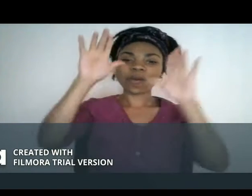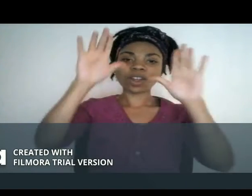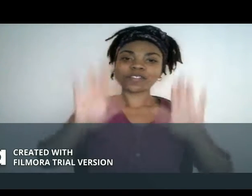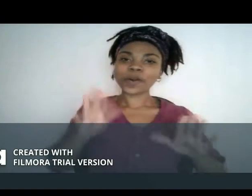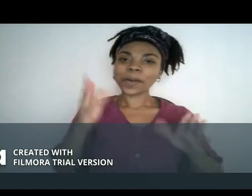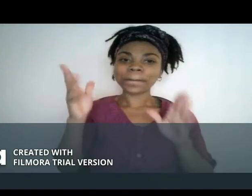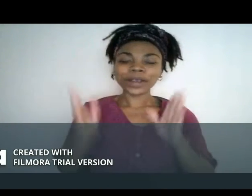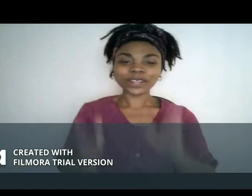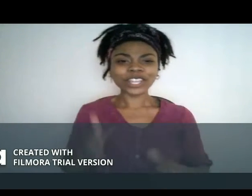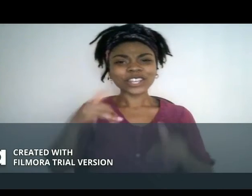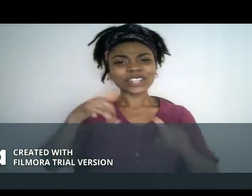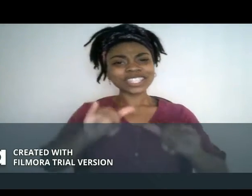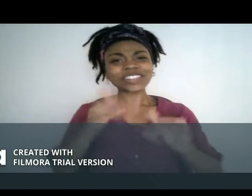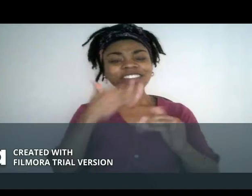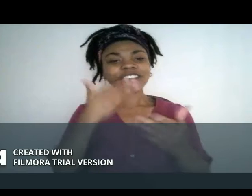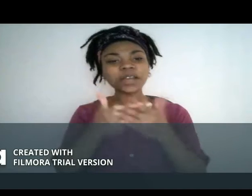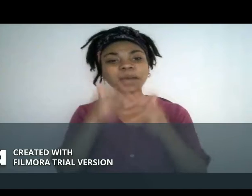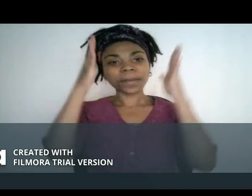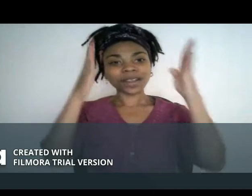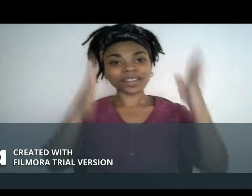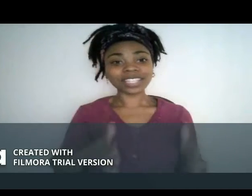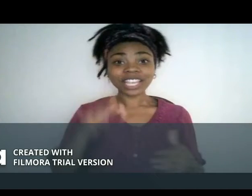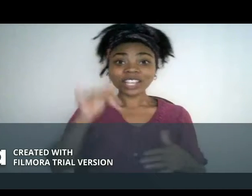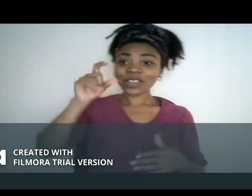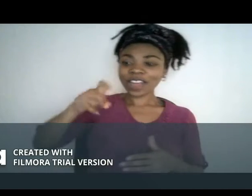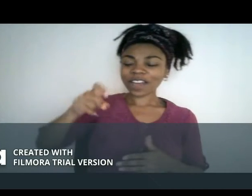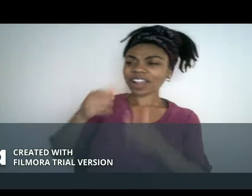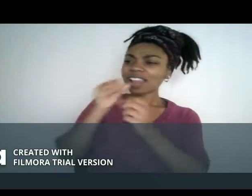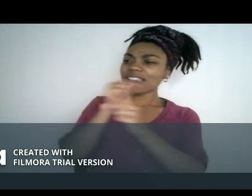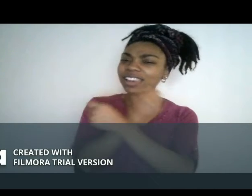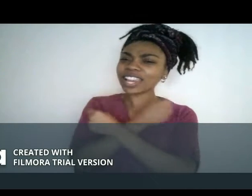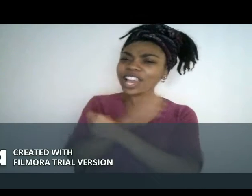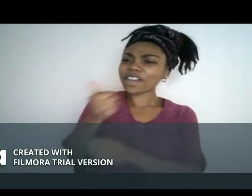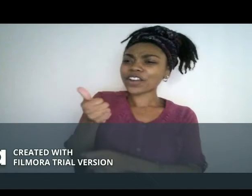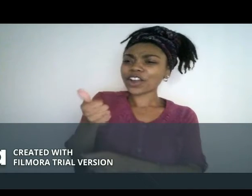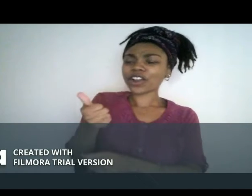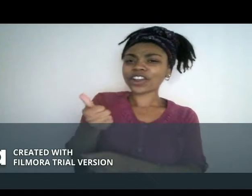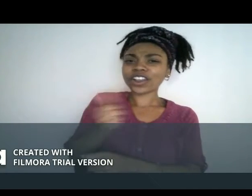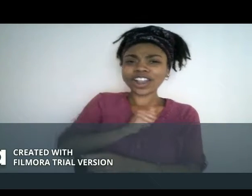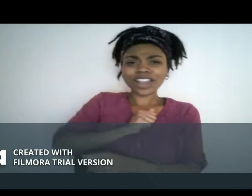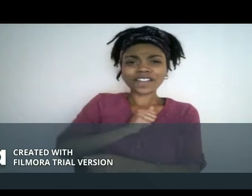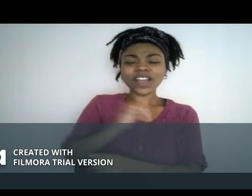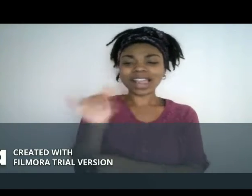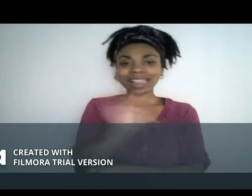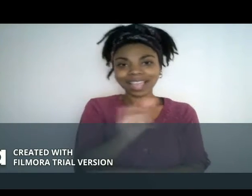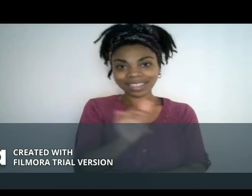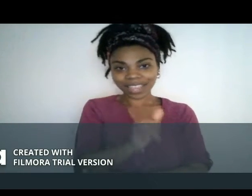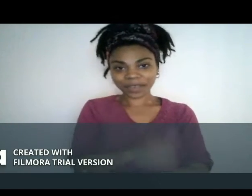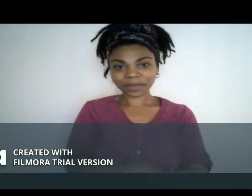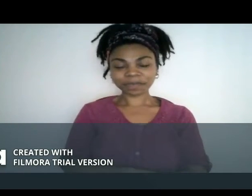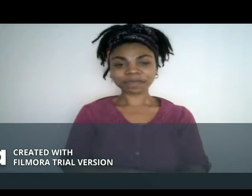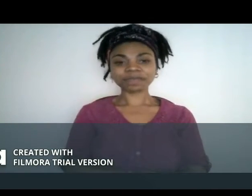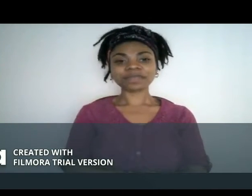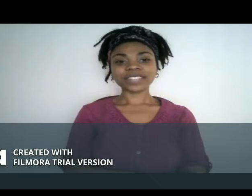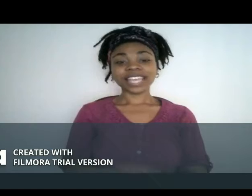wonderful person. You're still that good person. And you have to love her like that. Love her like that.